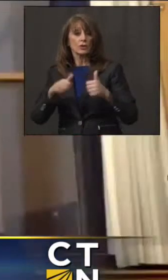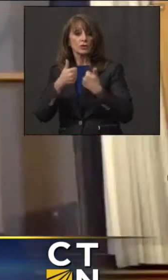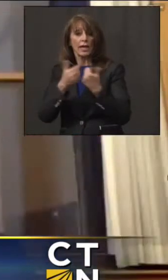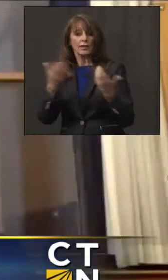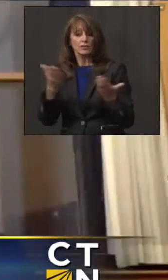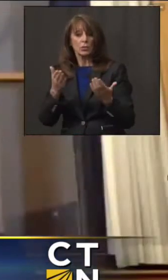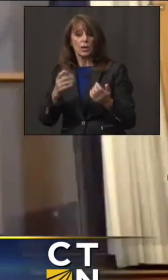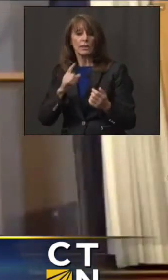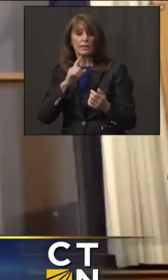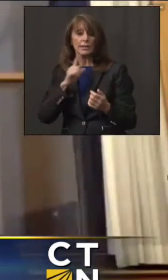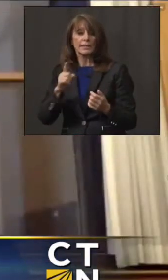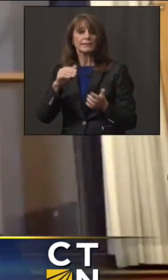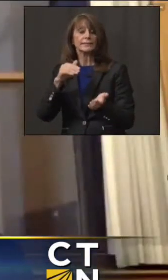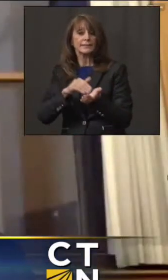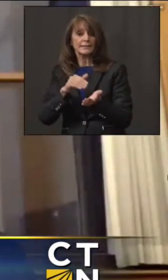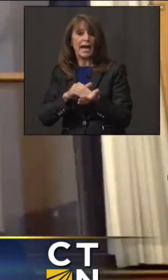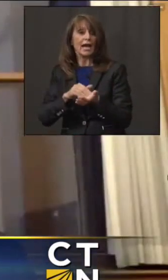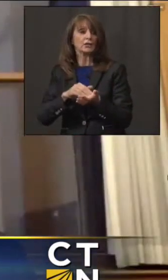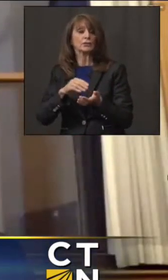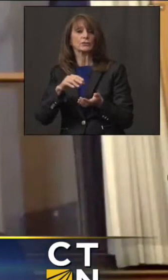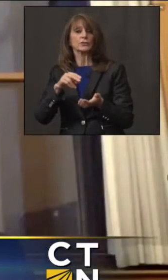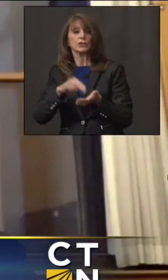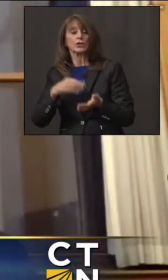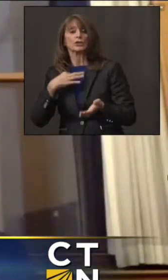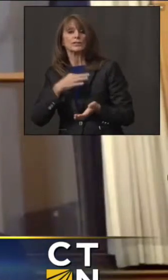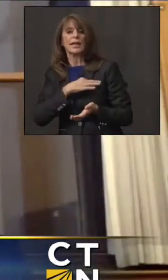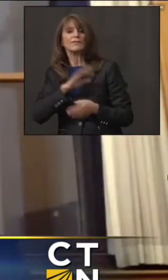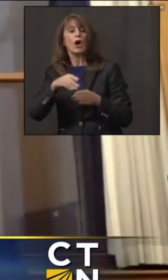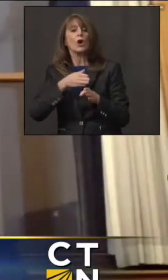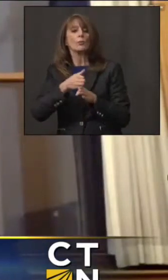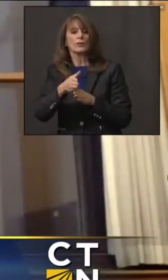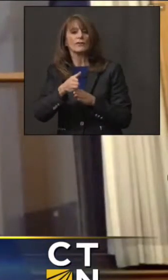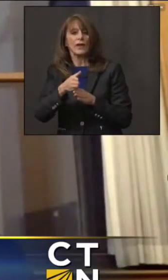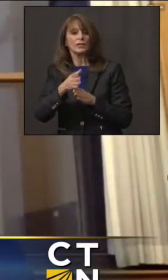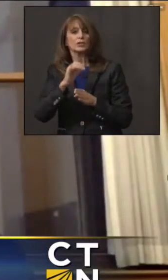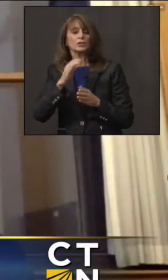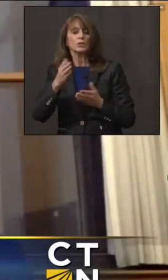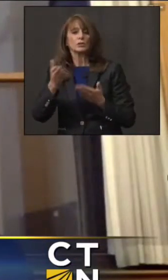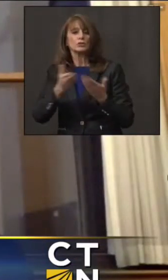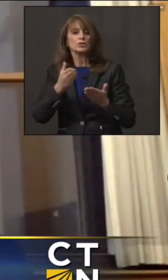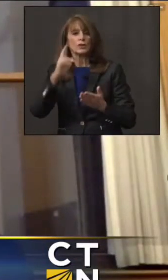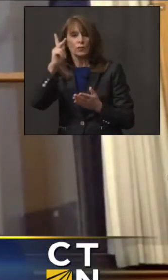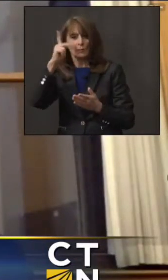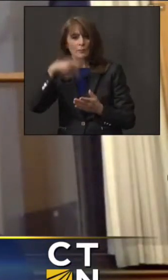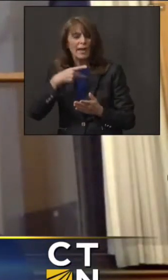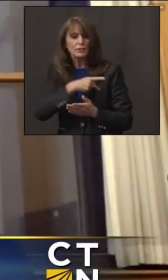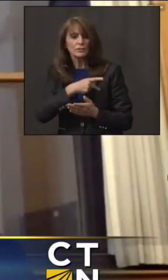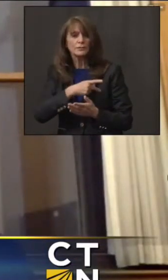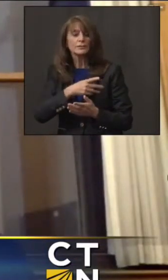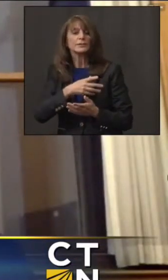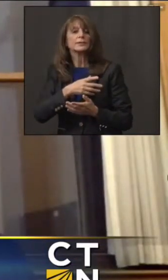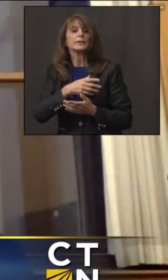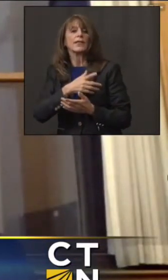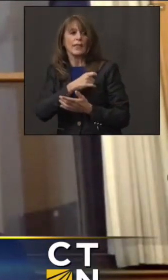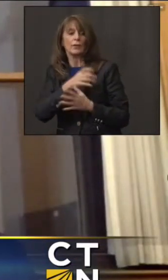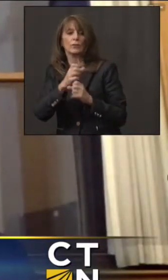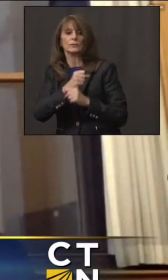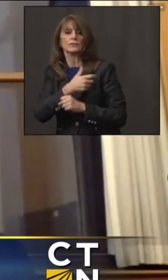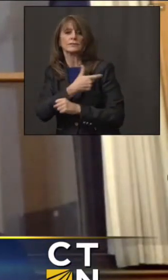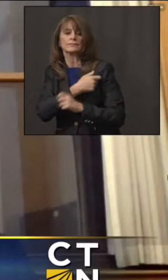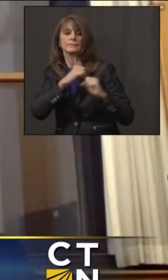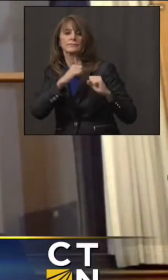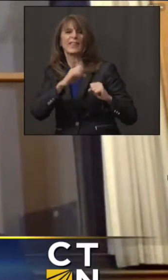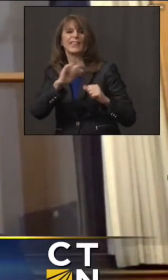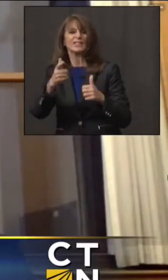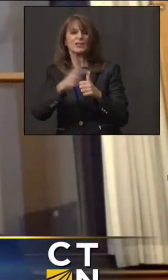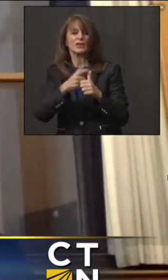staff, right? Doctors, nurses, the professionals who serve patients and who are on the front lines. That would be